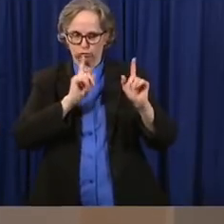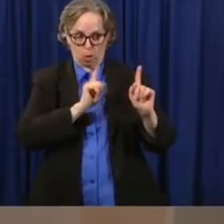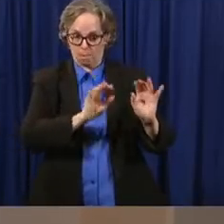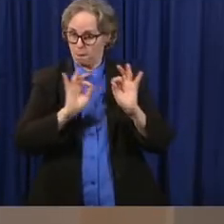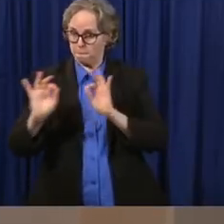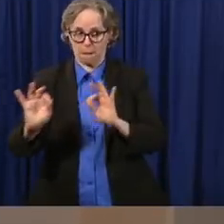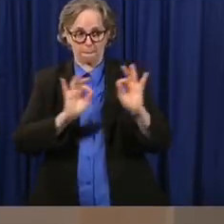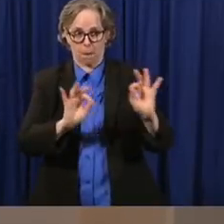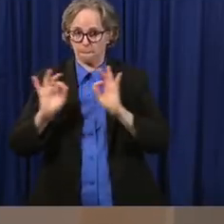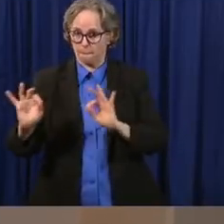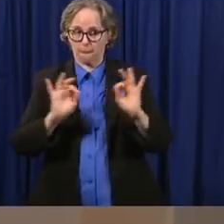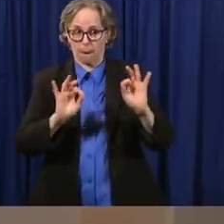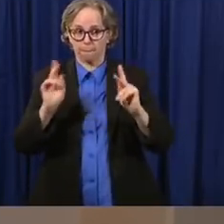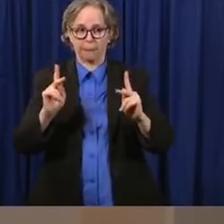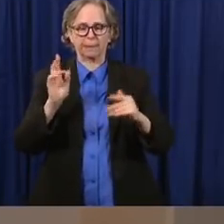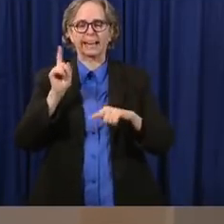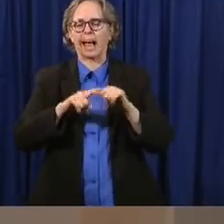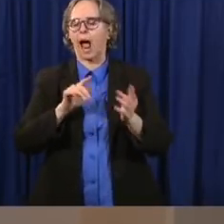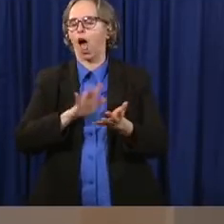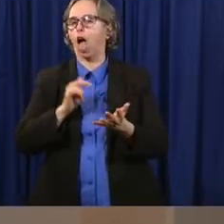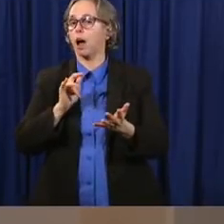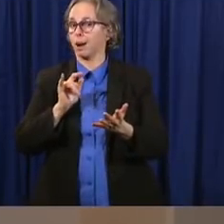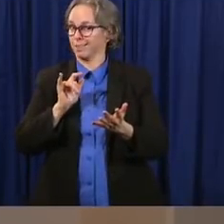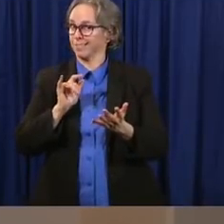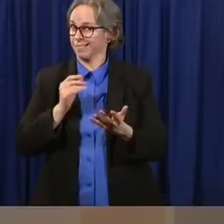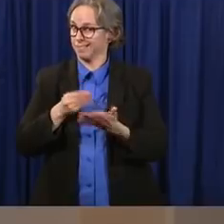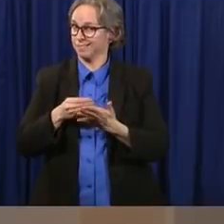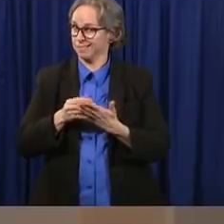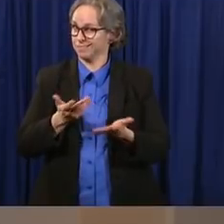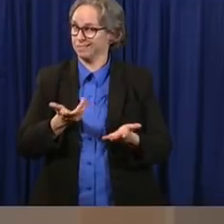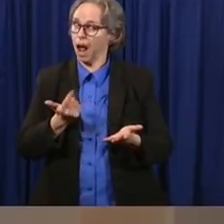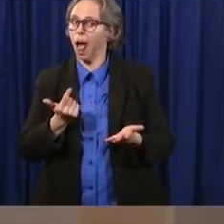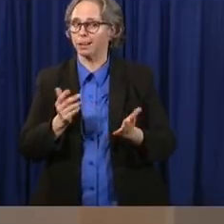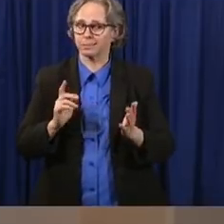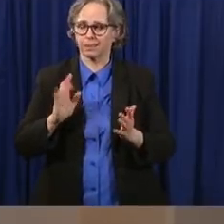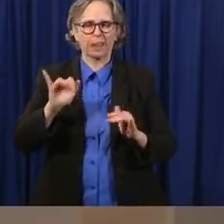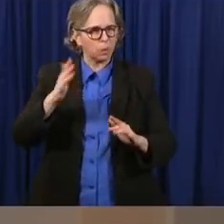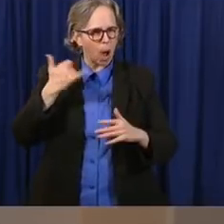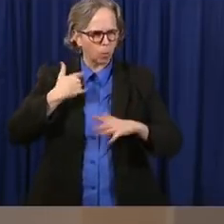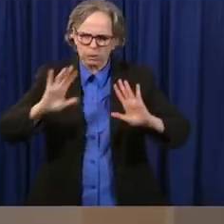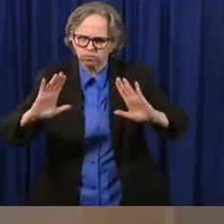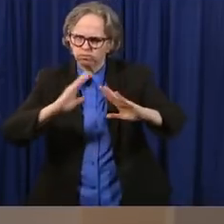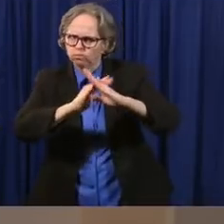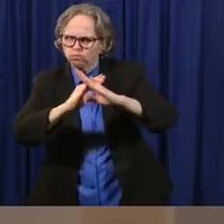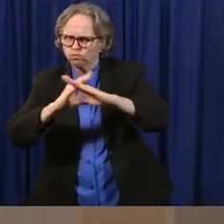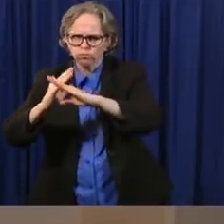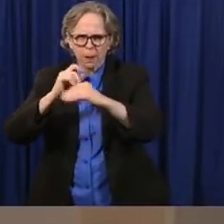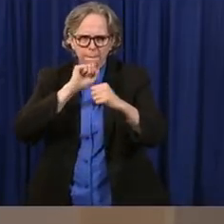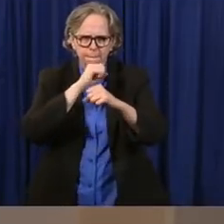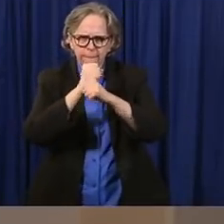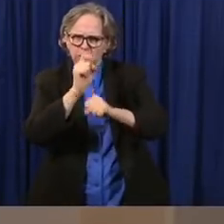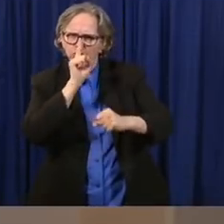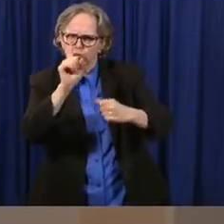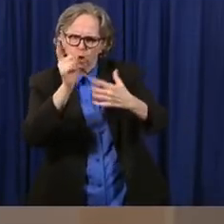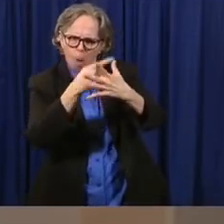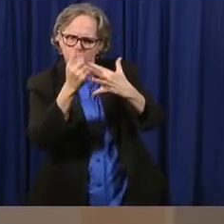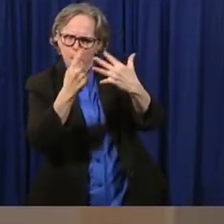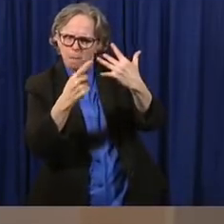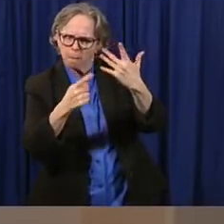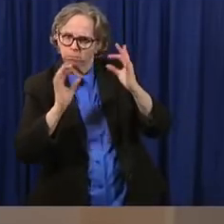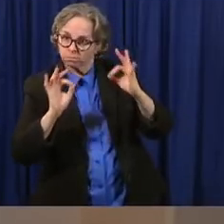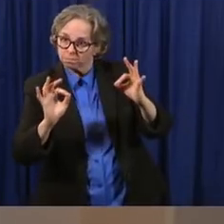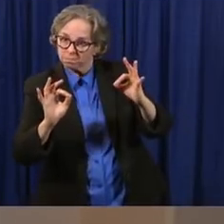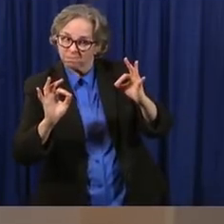something from the system that they haven't earned. And so that's why those safeguards are put in place. But in a time like this, the safeguards can